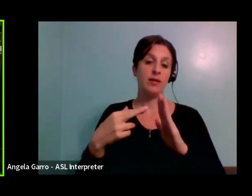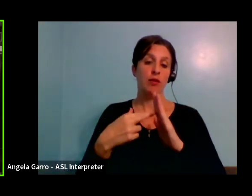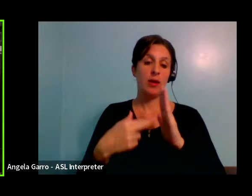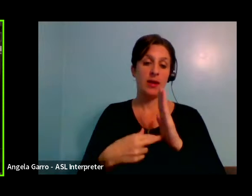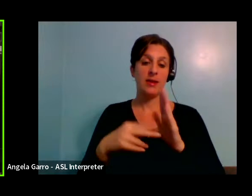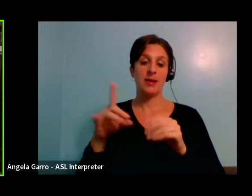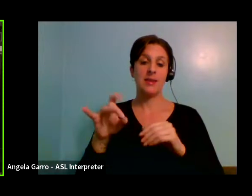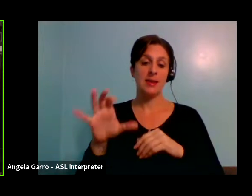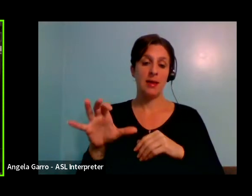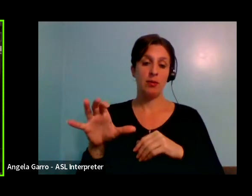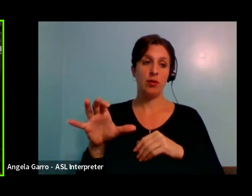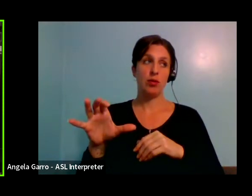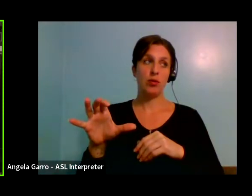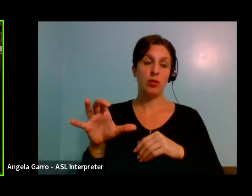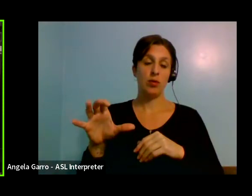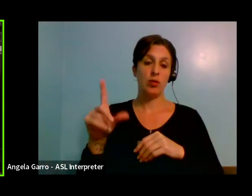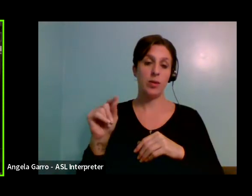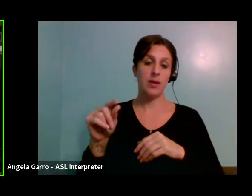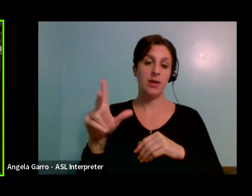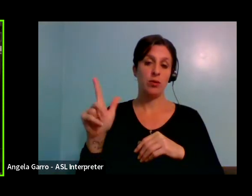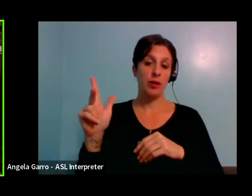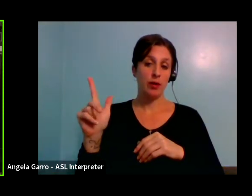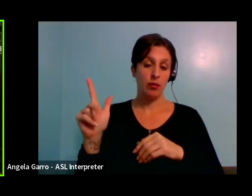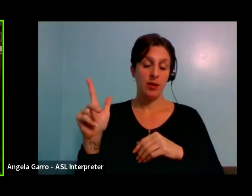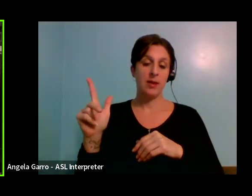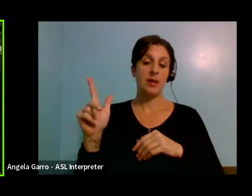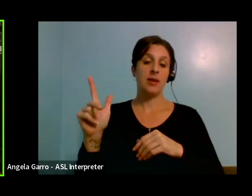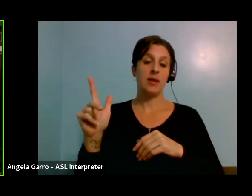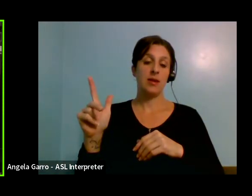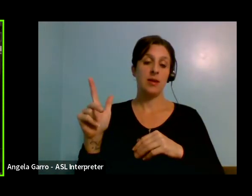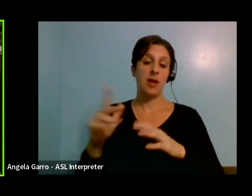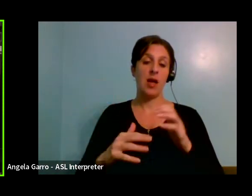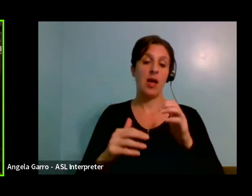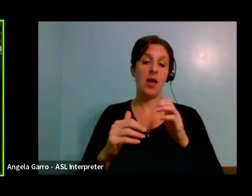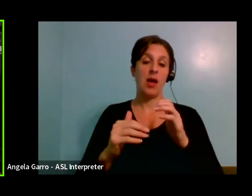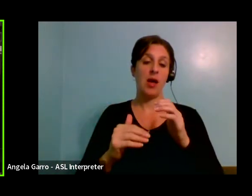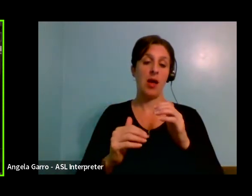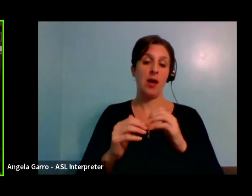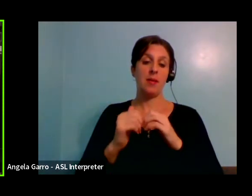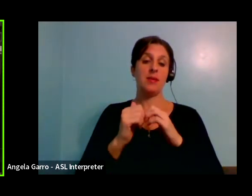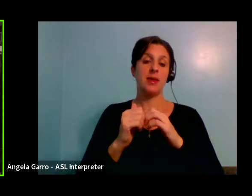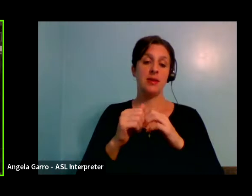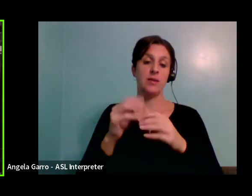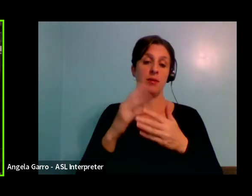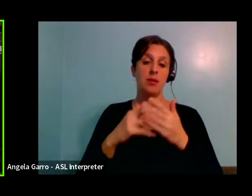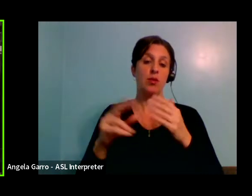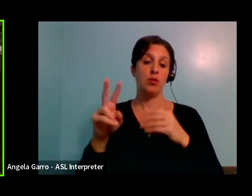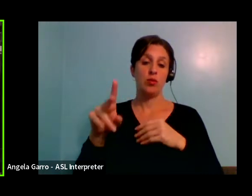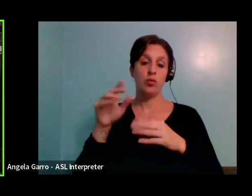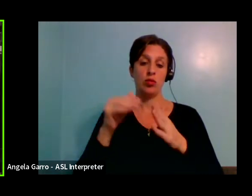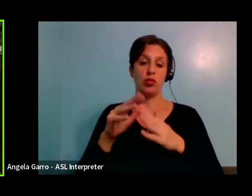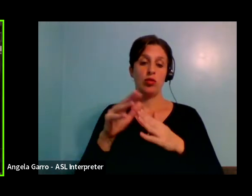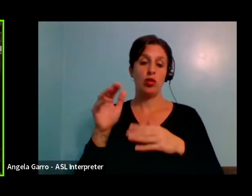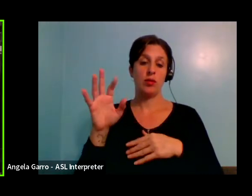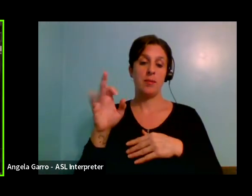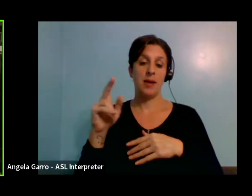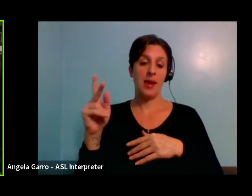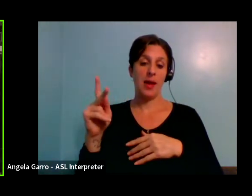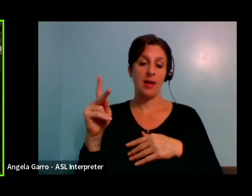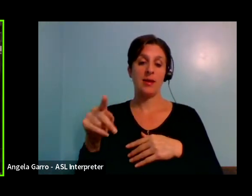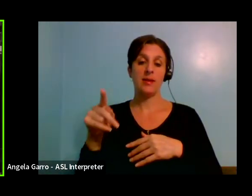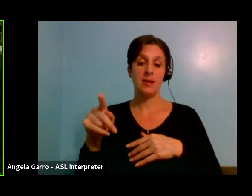December 2023, updates part 2. Dr. Black. Yes, these are legislative